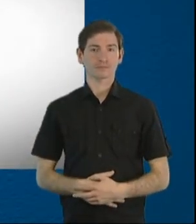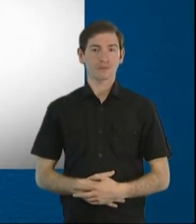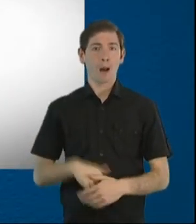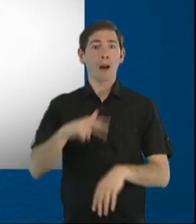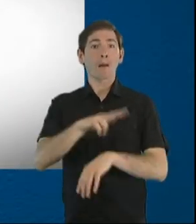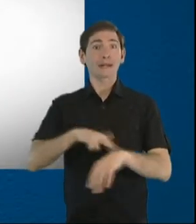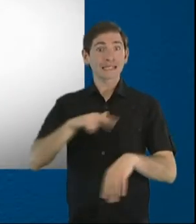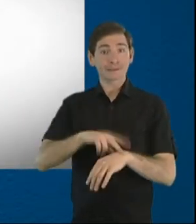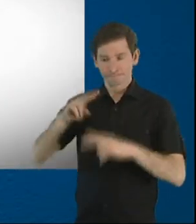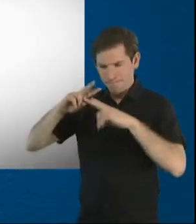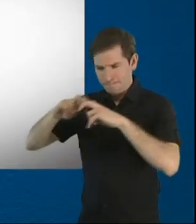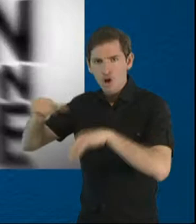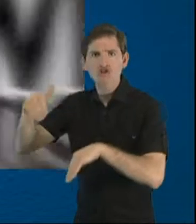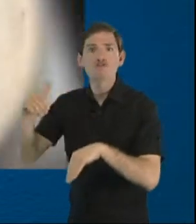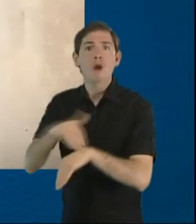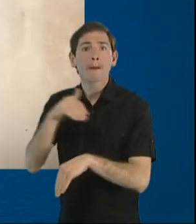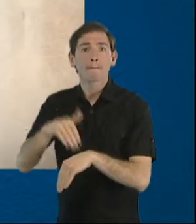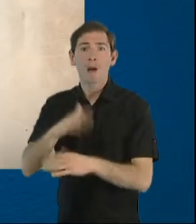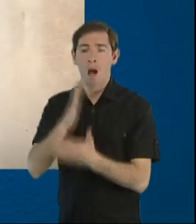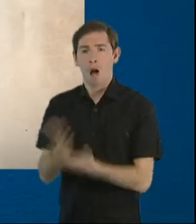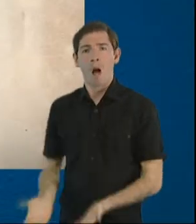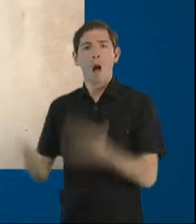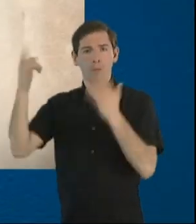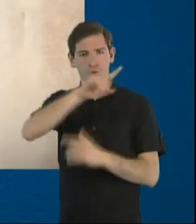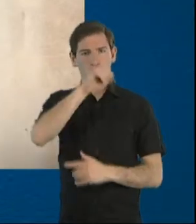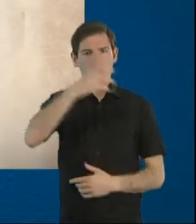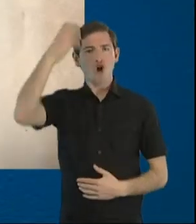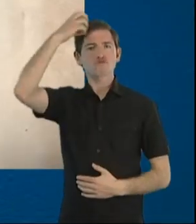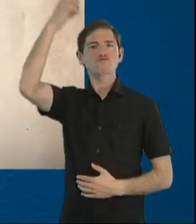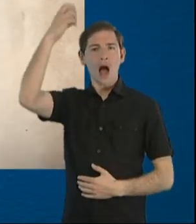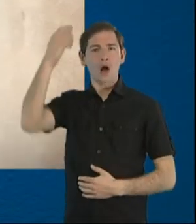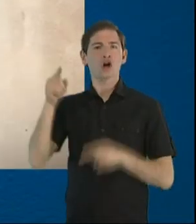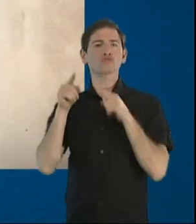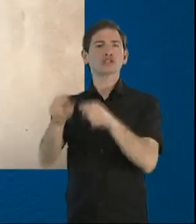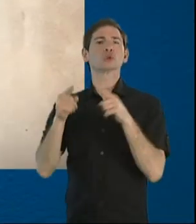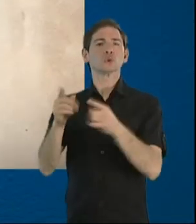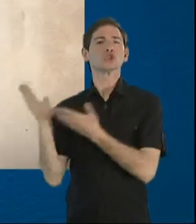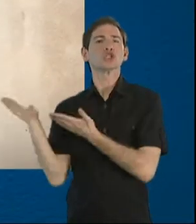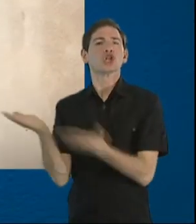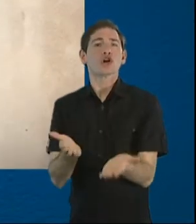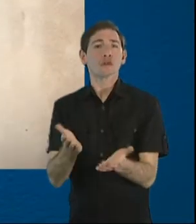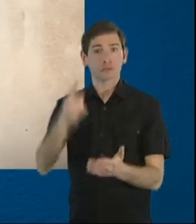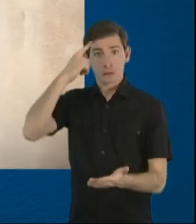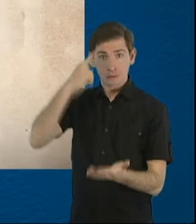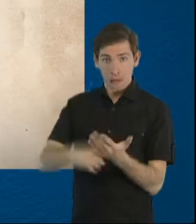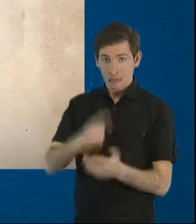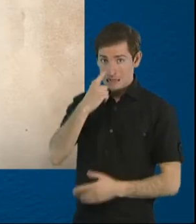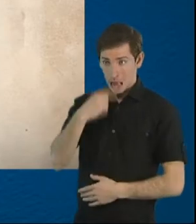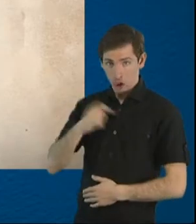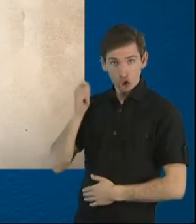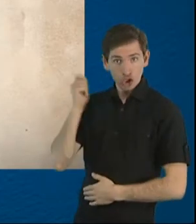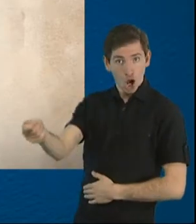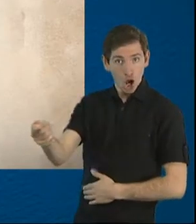Once the police have investigated a crime, it's down to the Crown Prosecution Service to decide whether anyone can be charged. They take the case